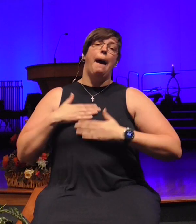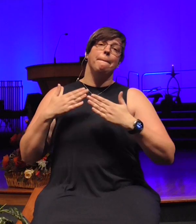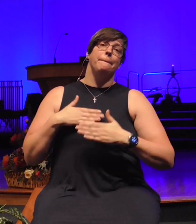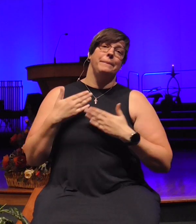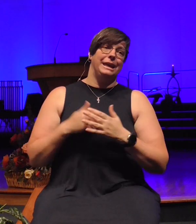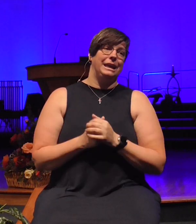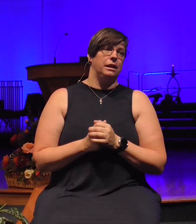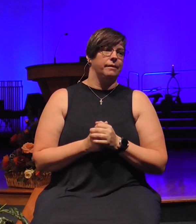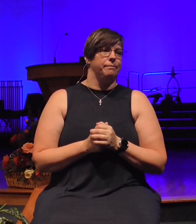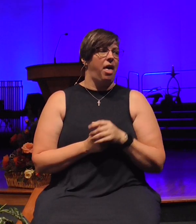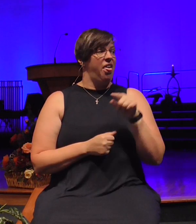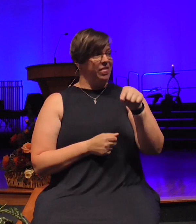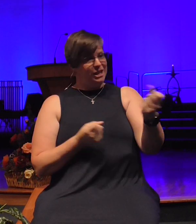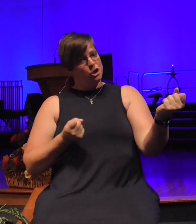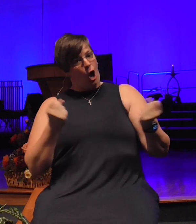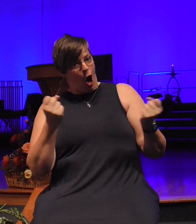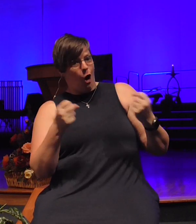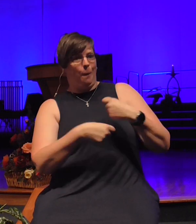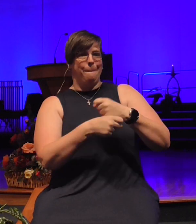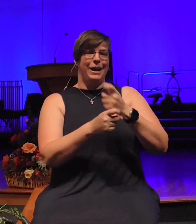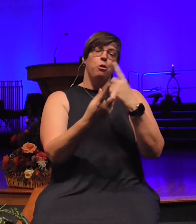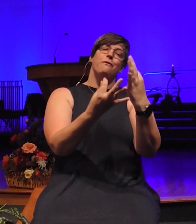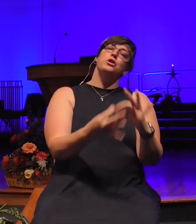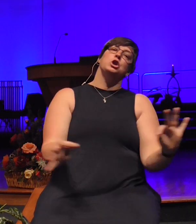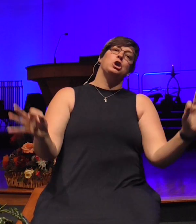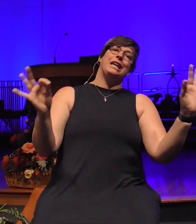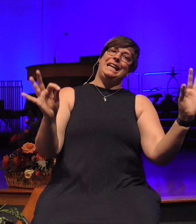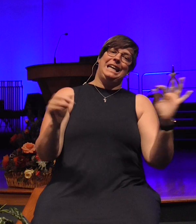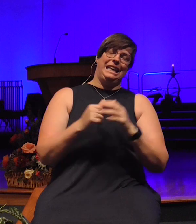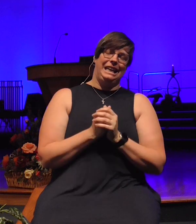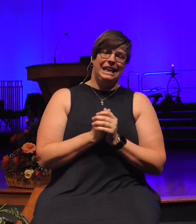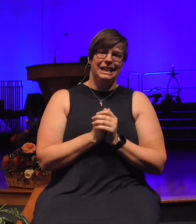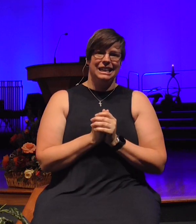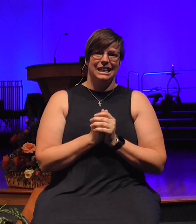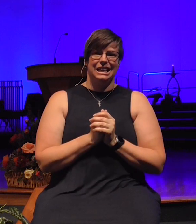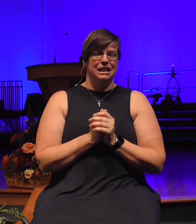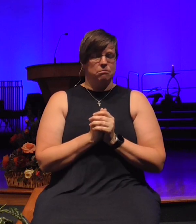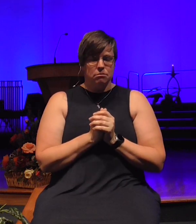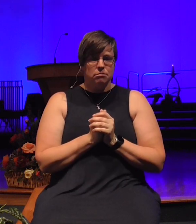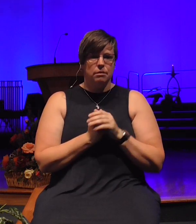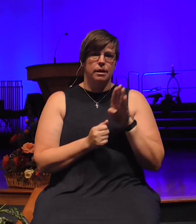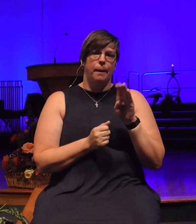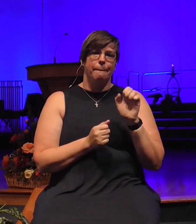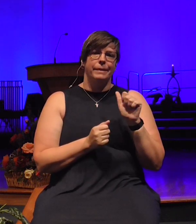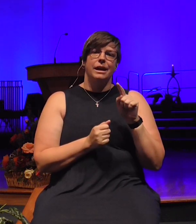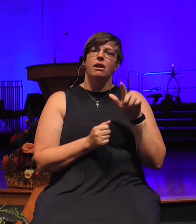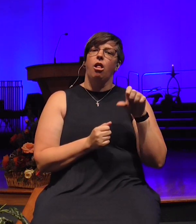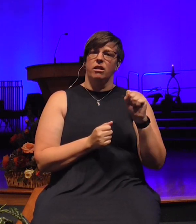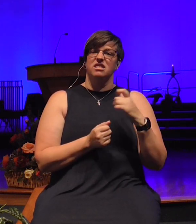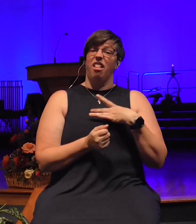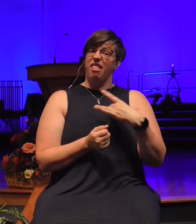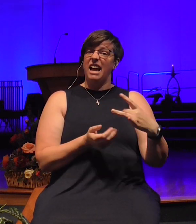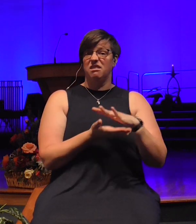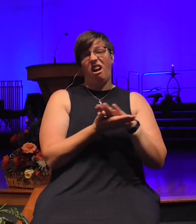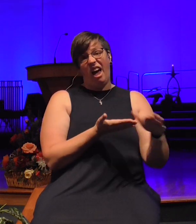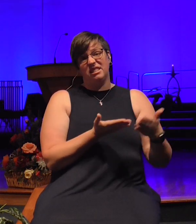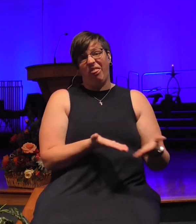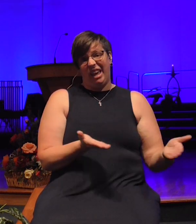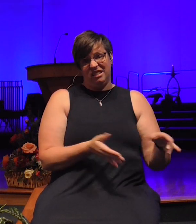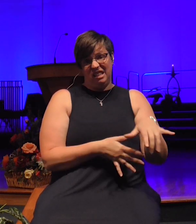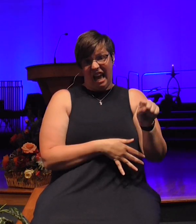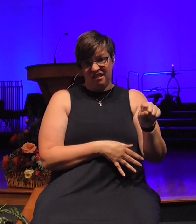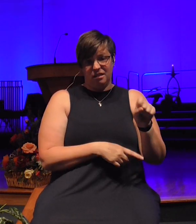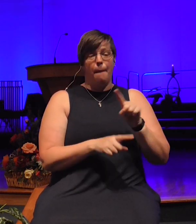happy. This car will give you the freedom that you've been looking for. Now, the Beatles all liked nice